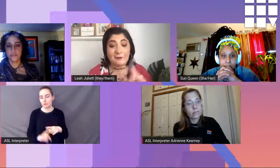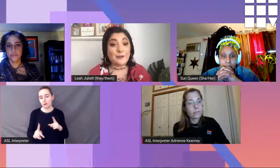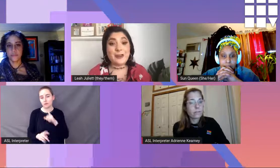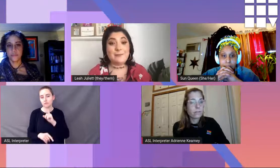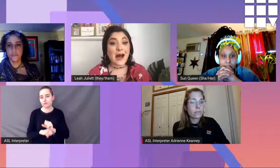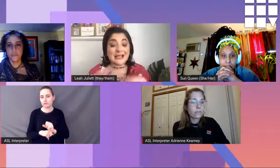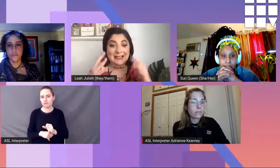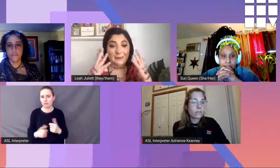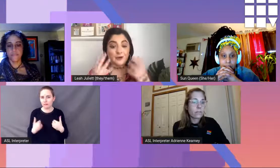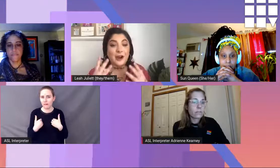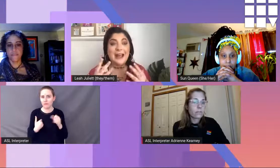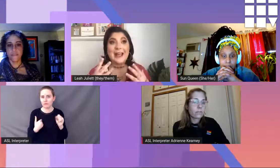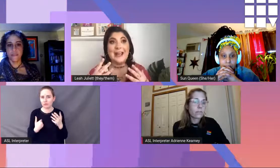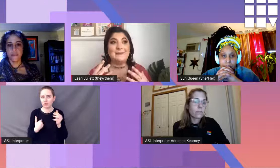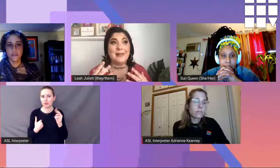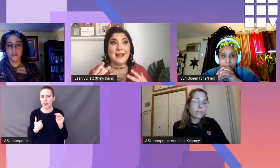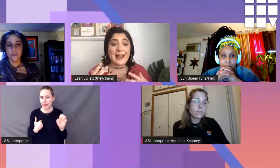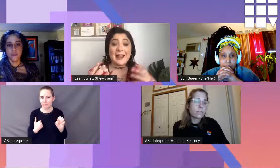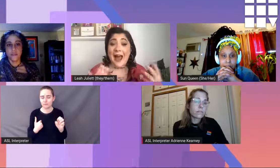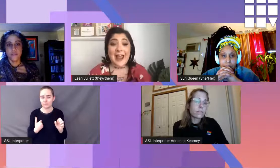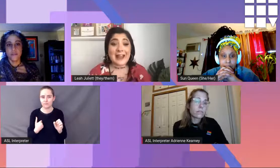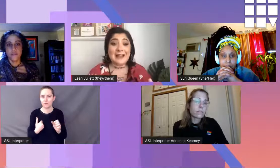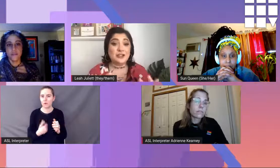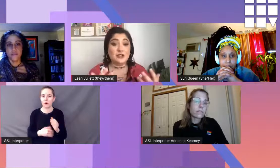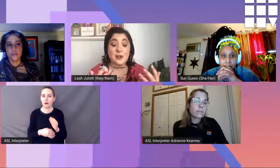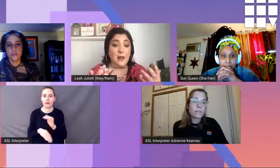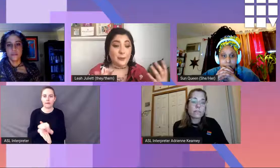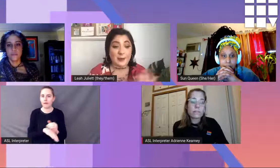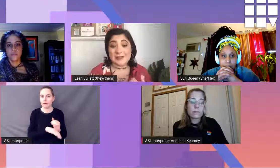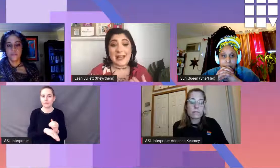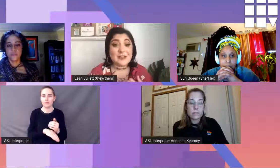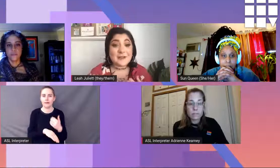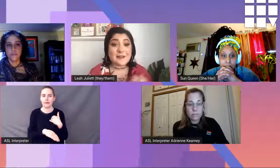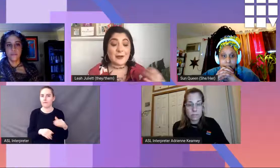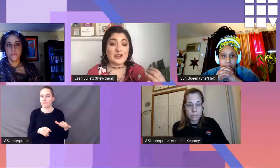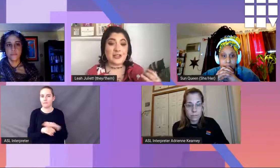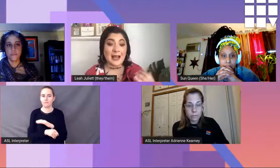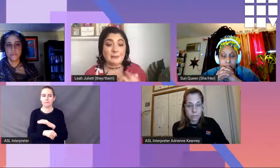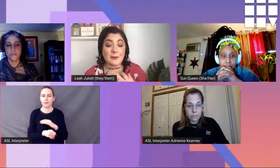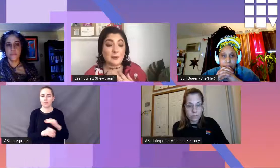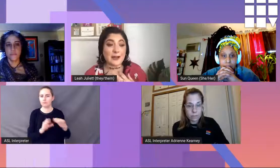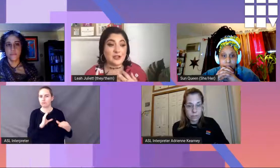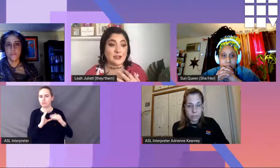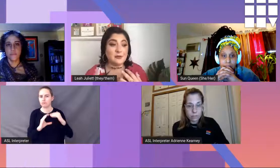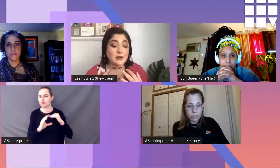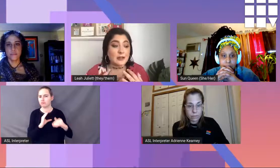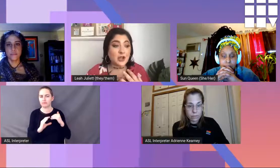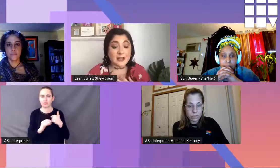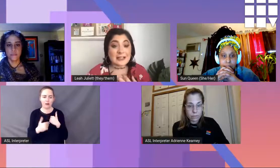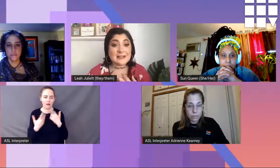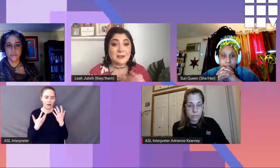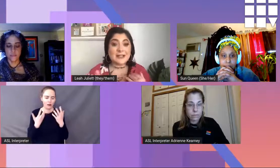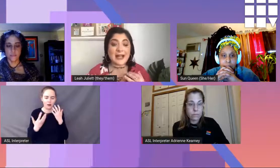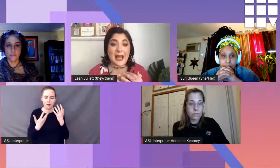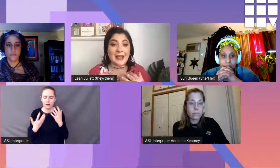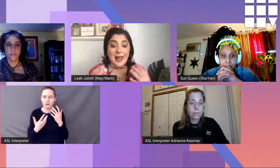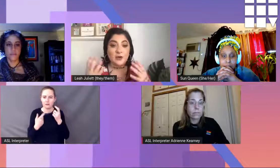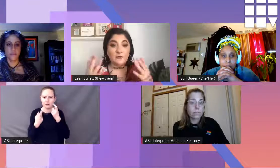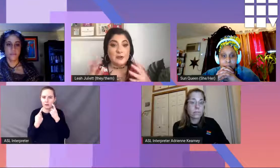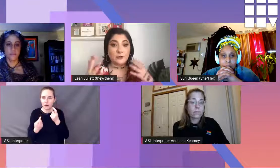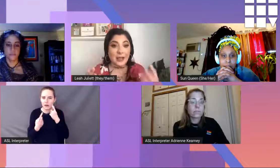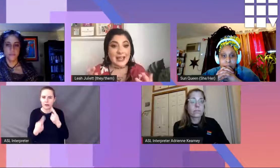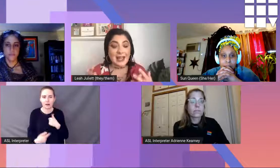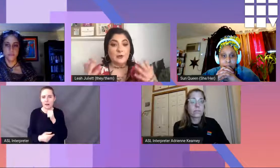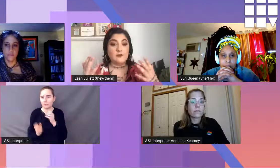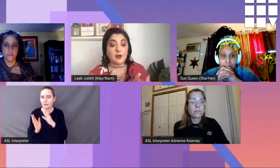I have a full inbox and I'm crying and I'm like, I am not prepared to answer this question. I am not prepared to talk to this person. I